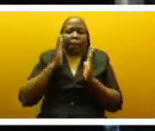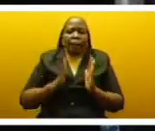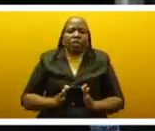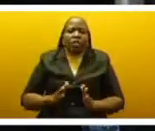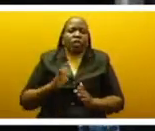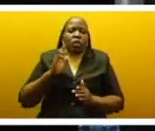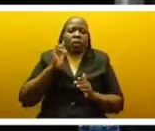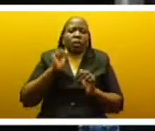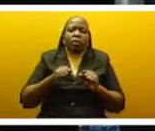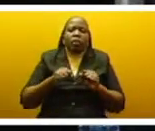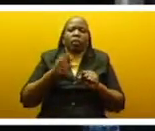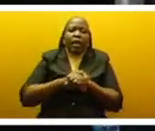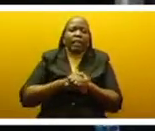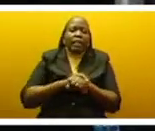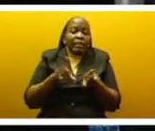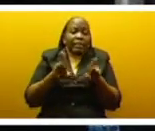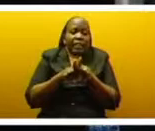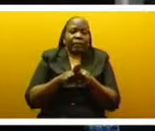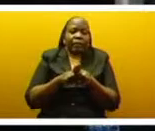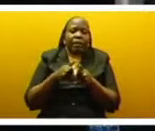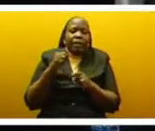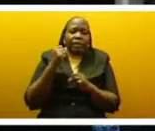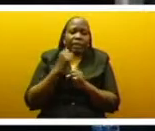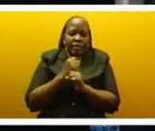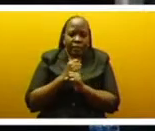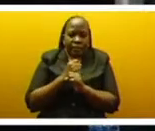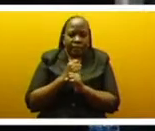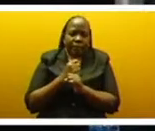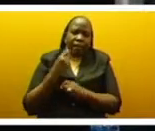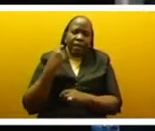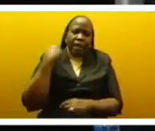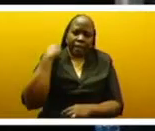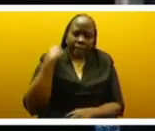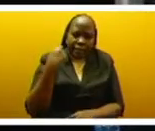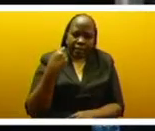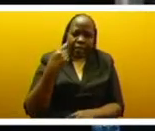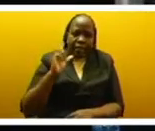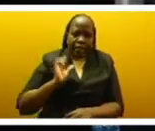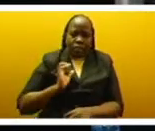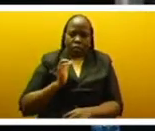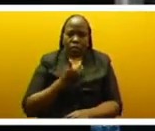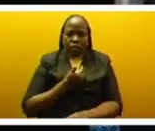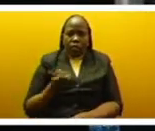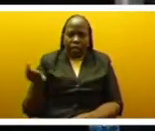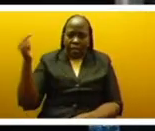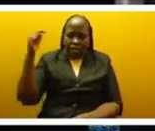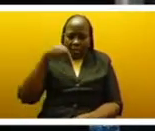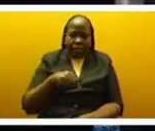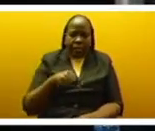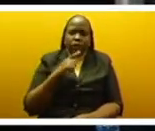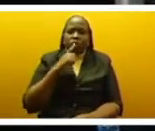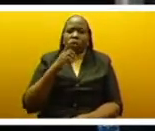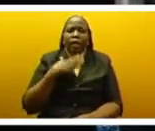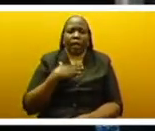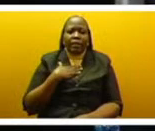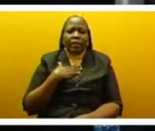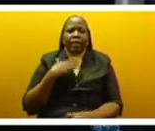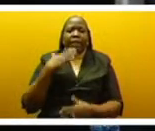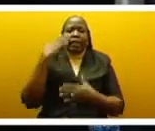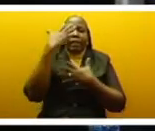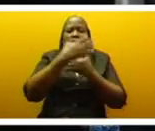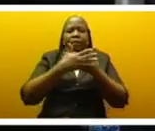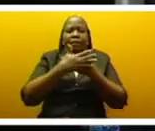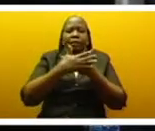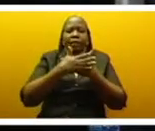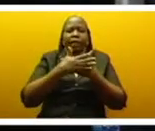did. Yesterday, the commission came and told you that the system was accessed